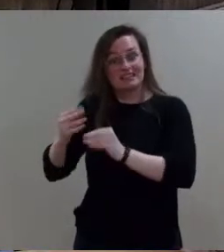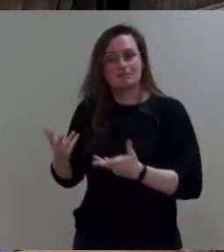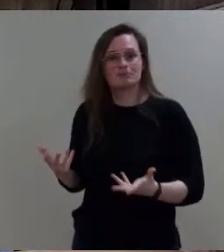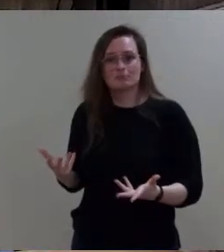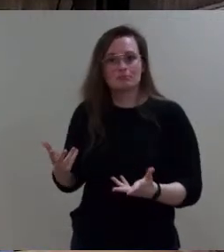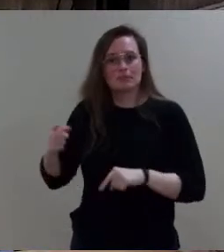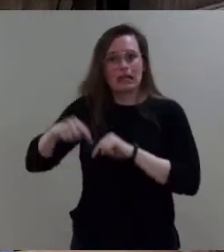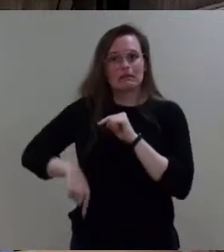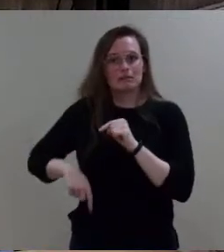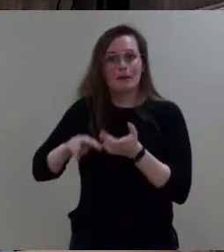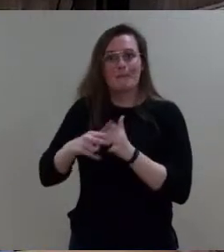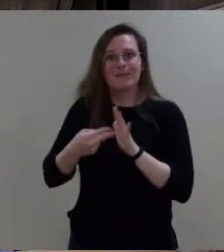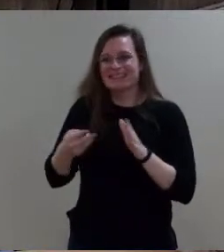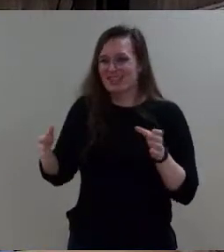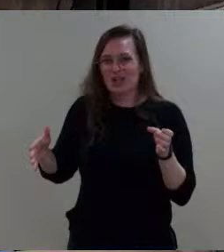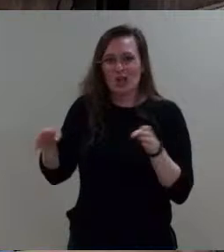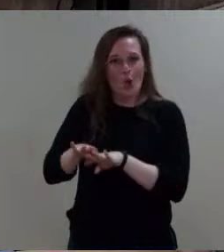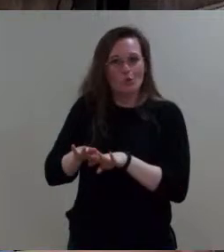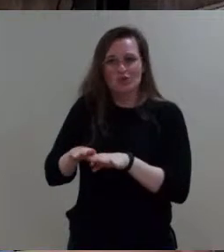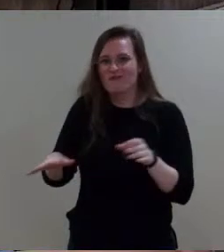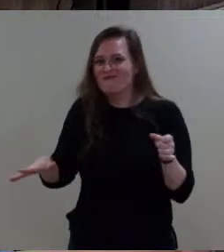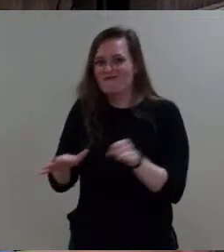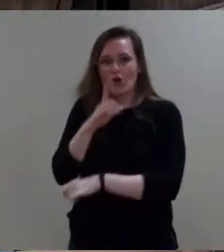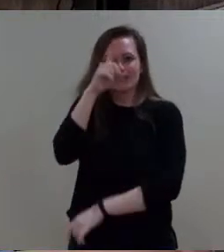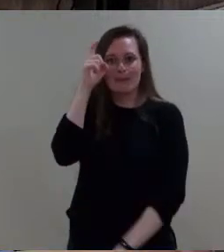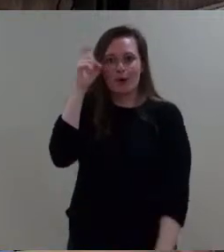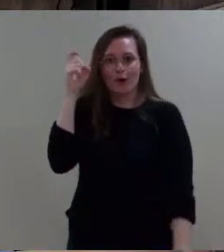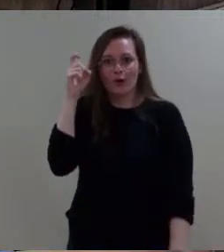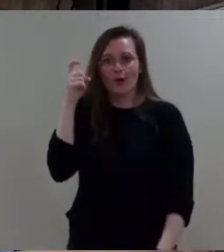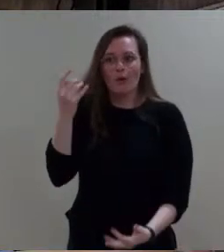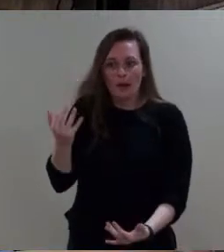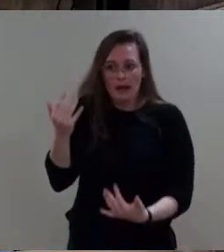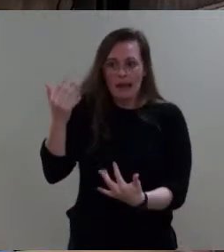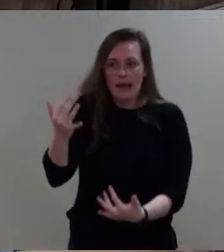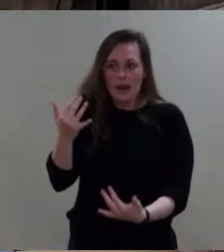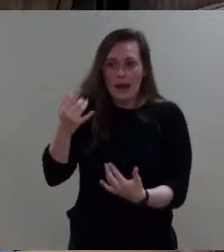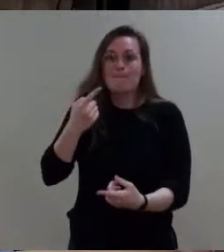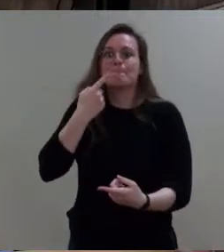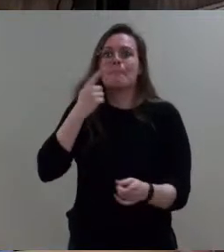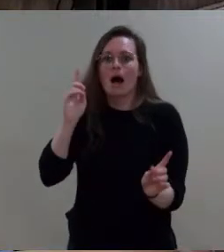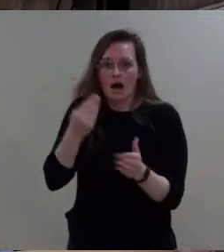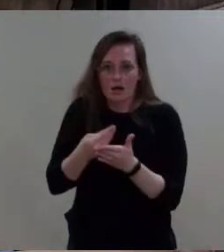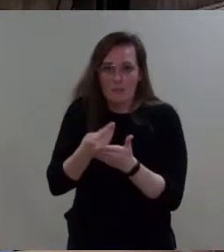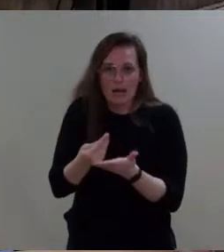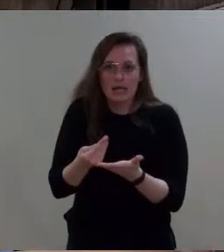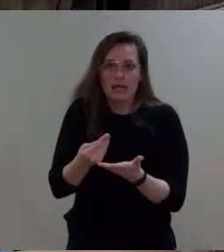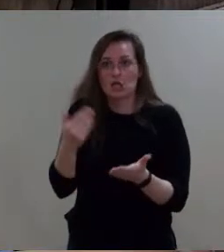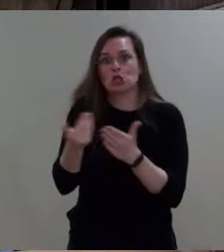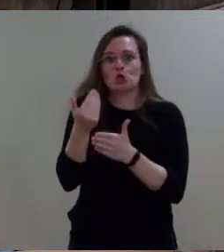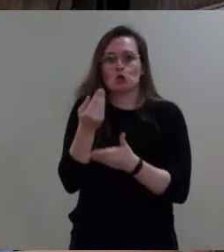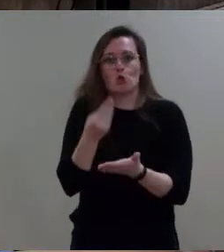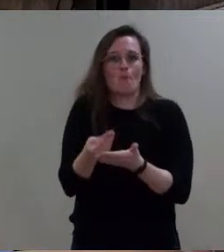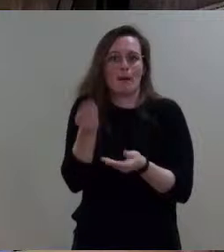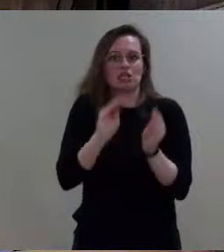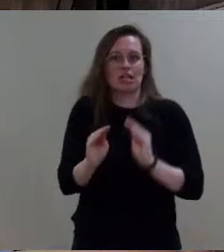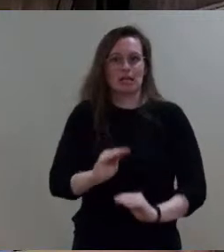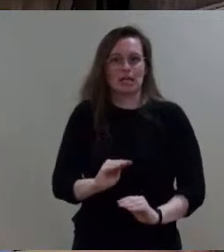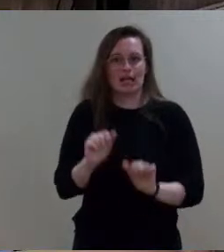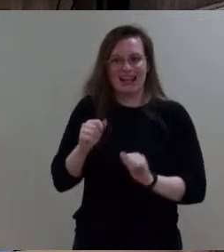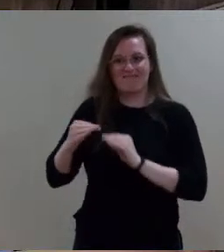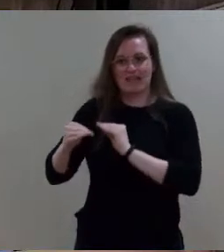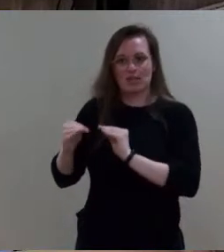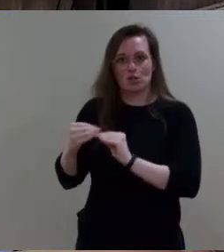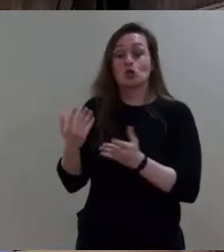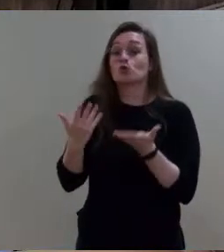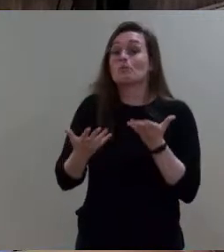whole summer until we had a new budget and we could fix it. So what happens if we open the rink this winter and